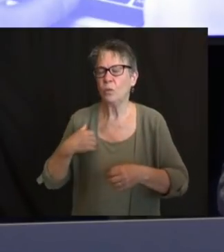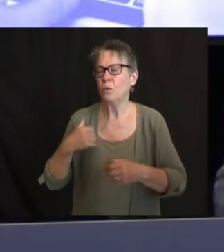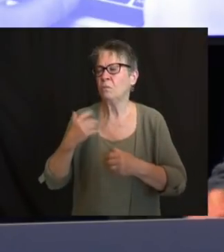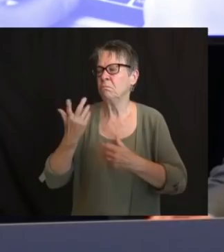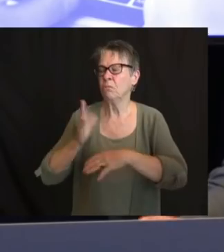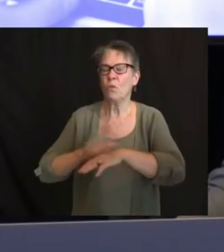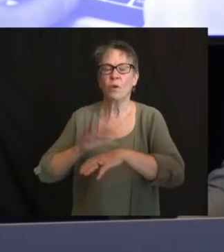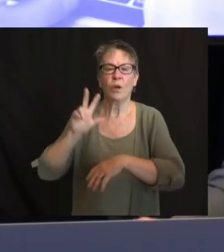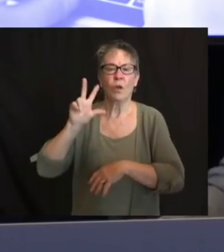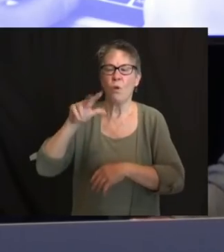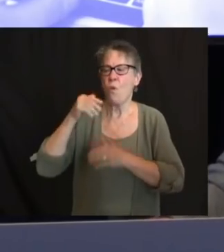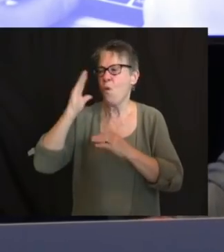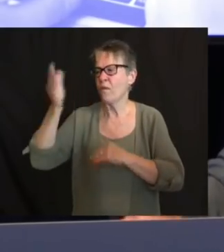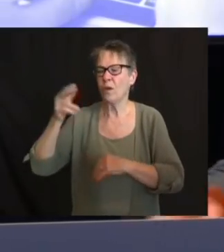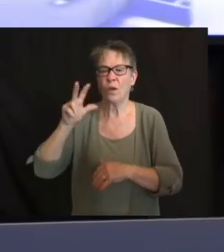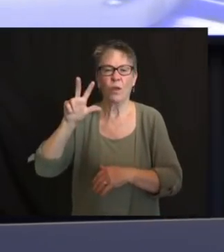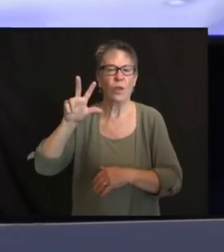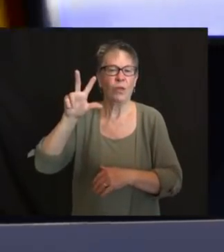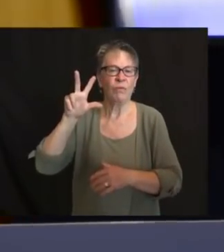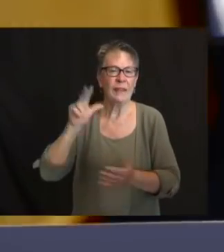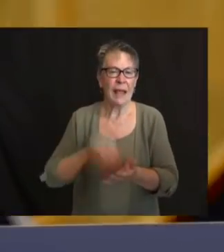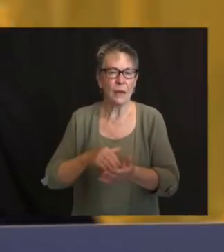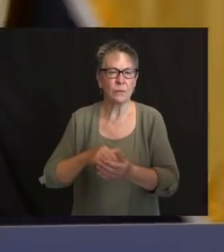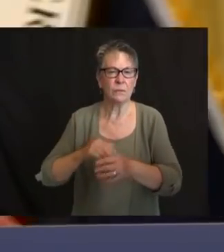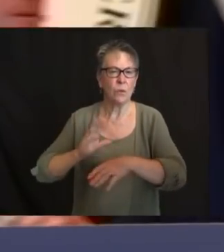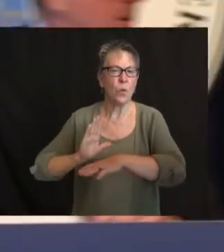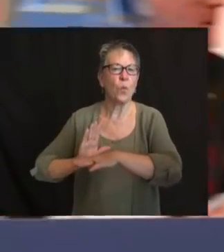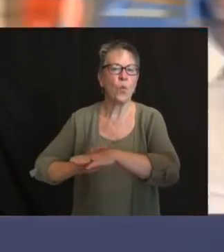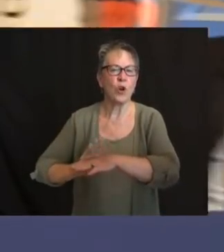that's the scope so far.